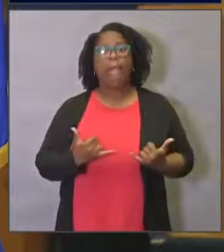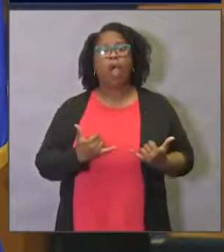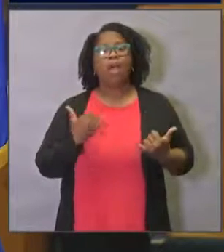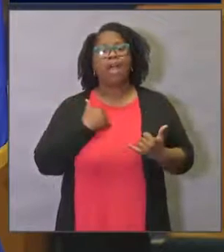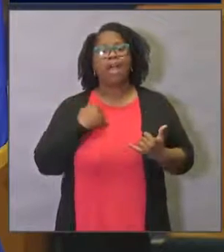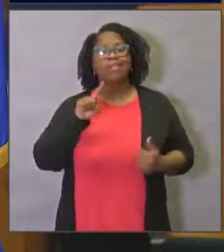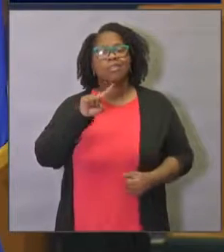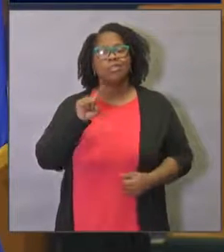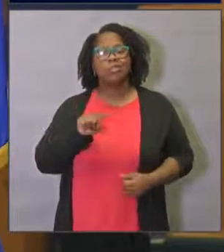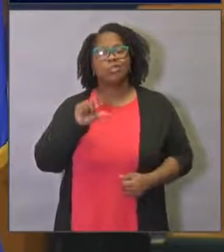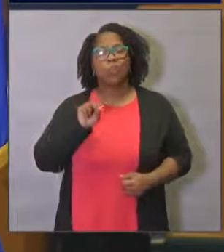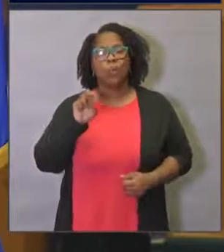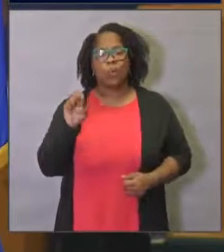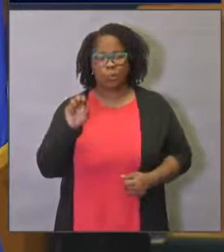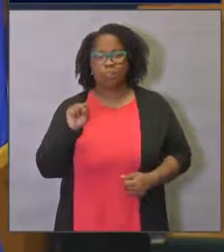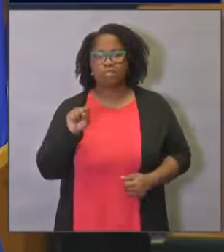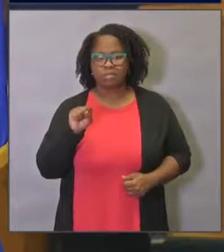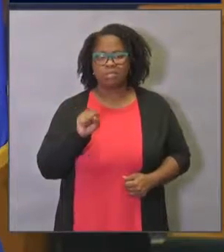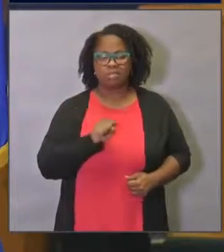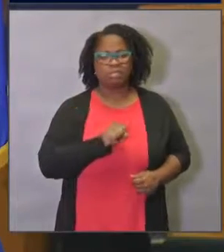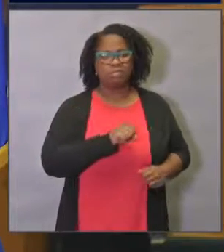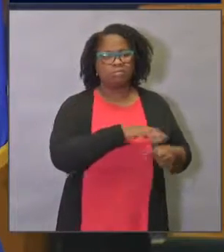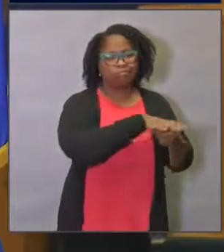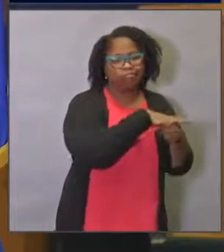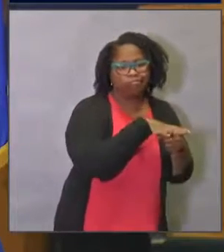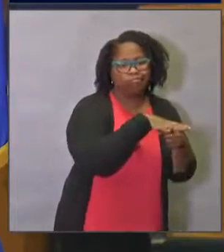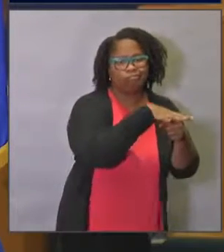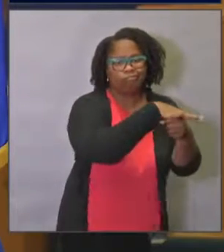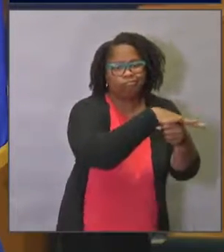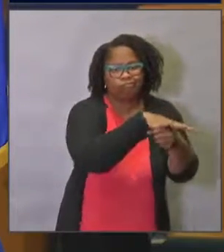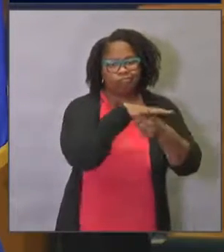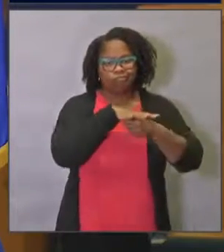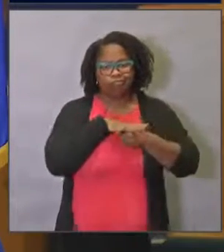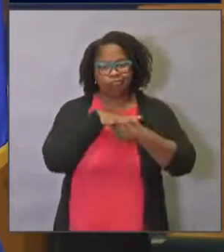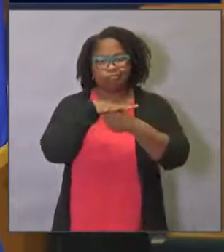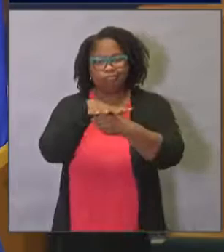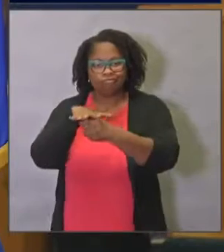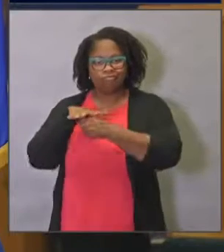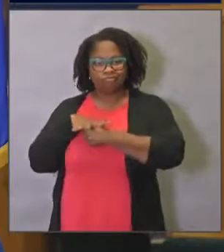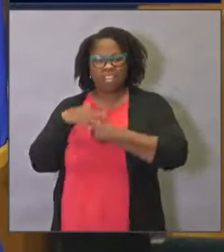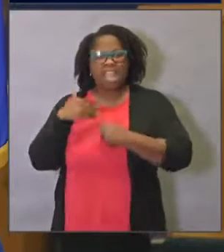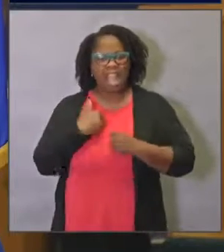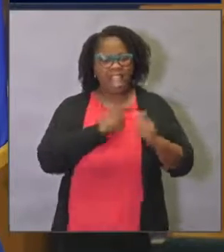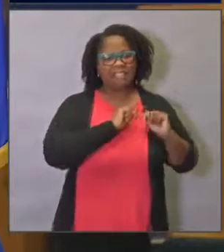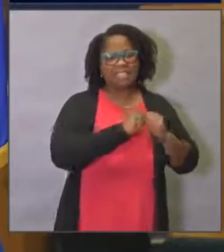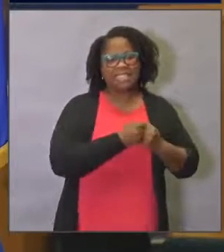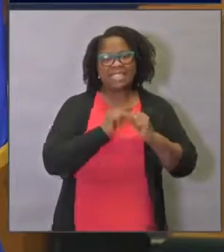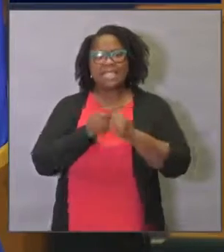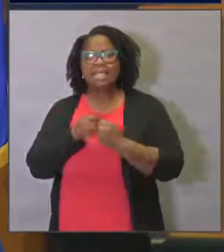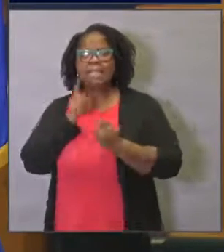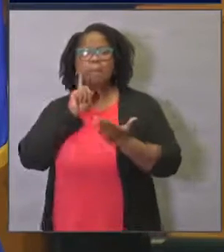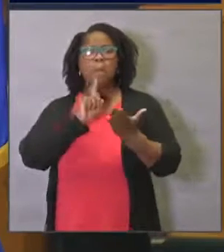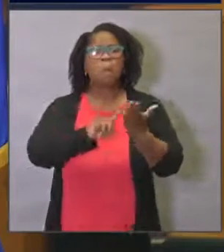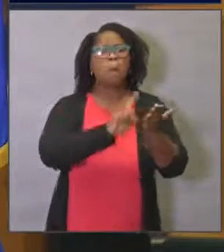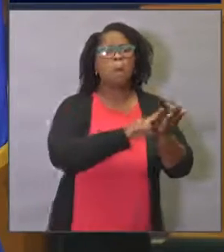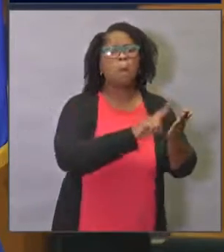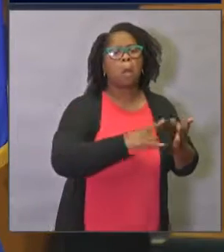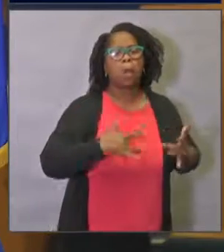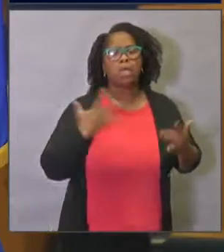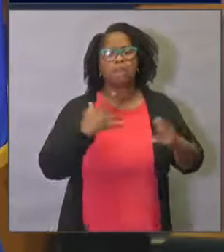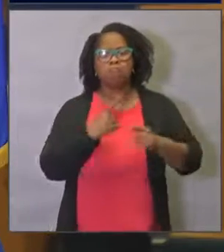zones. Our teams are out there both checking in on a very regular basis